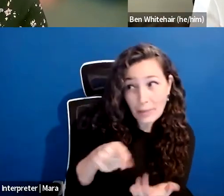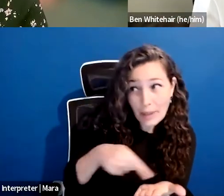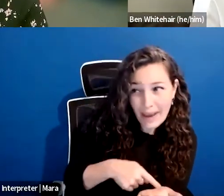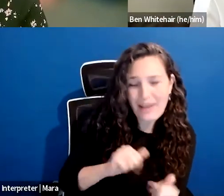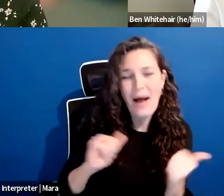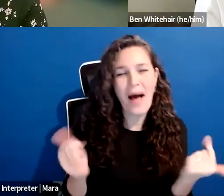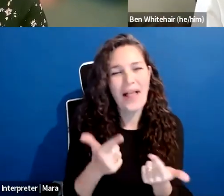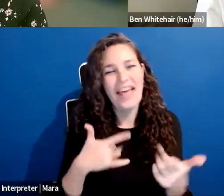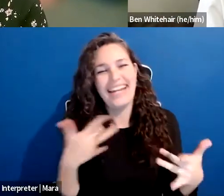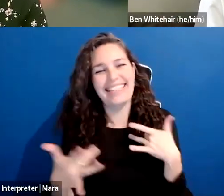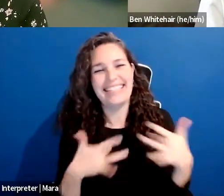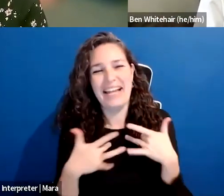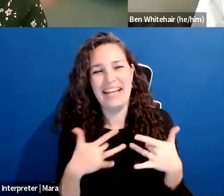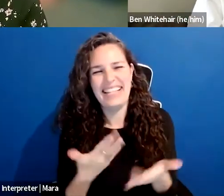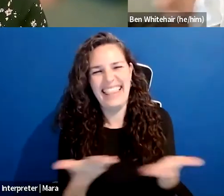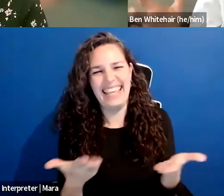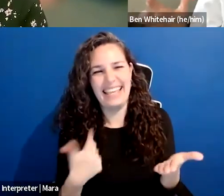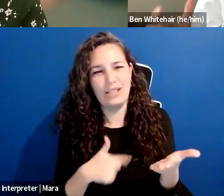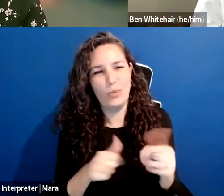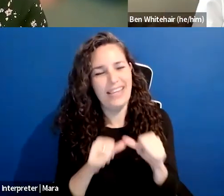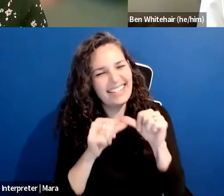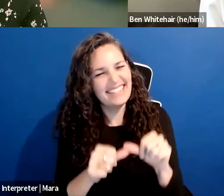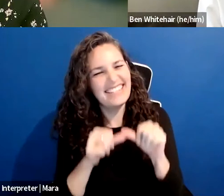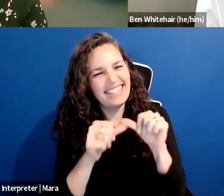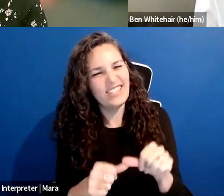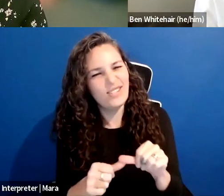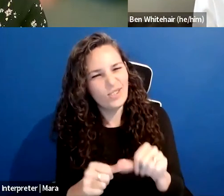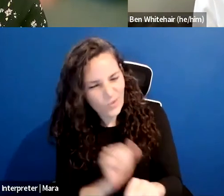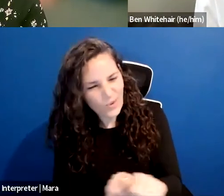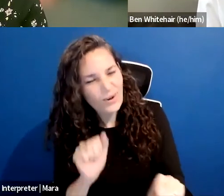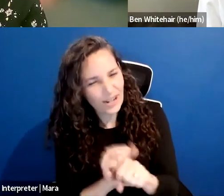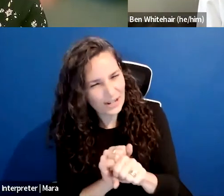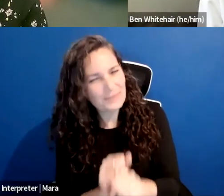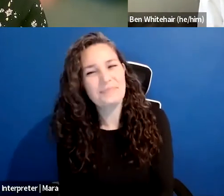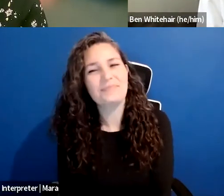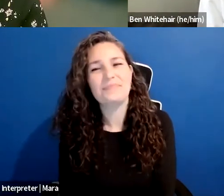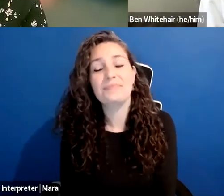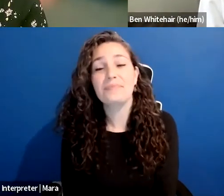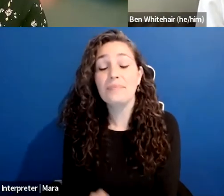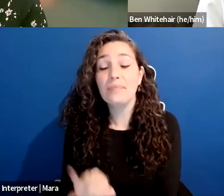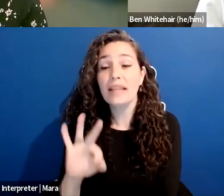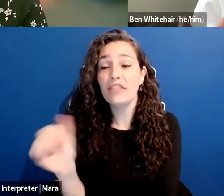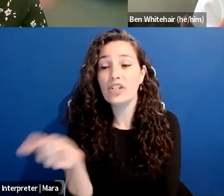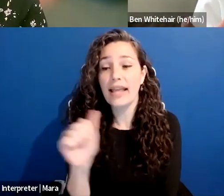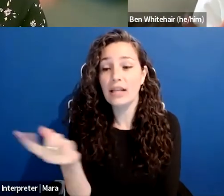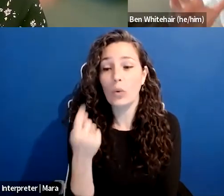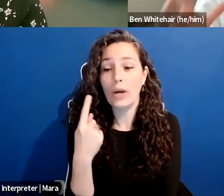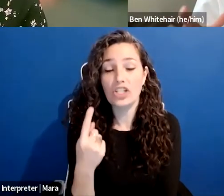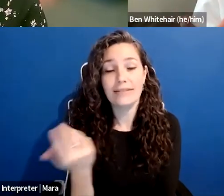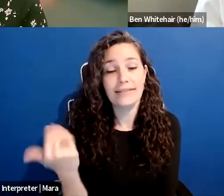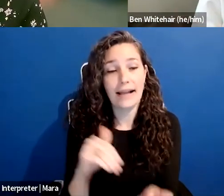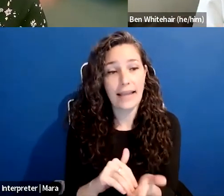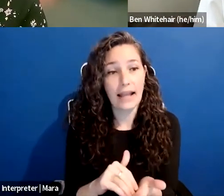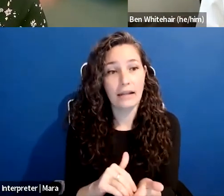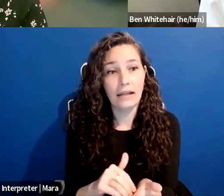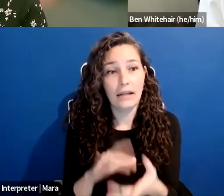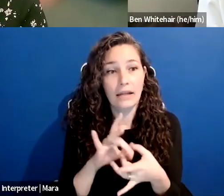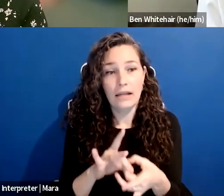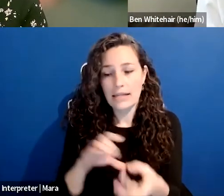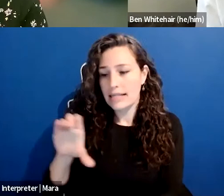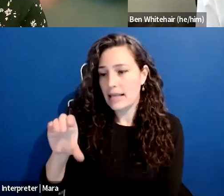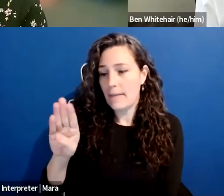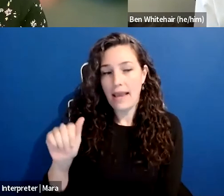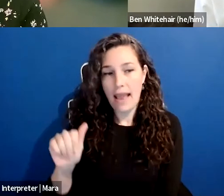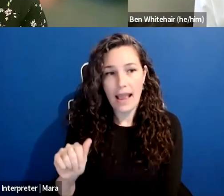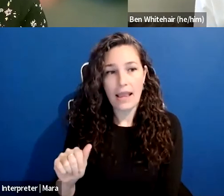exciting as we continue to work. If you have any questions, again, about the CBAs, our